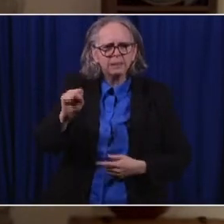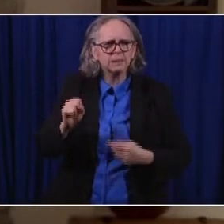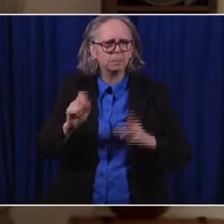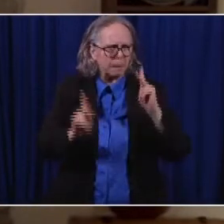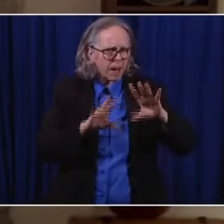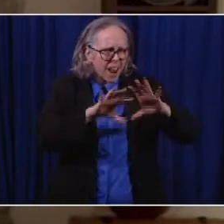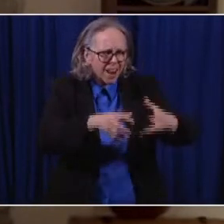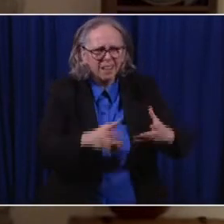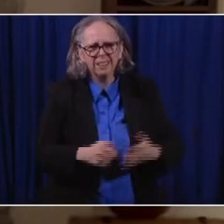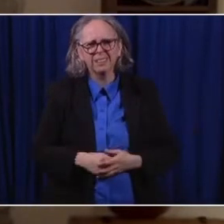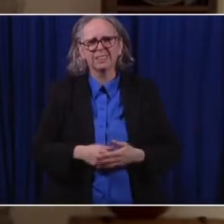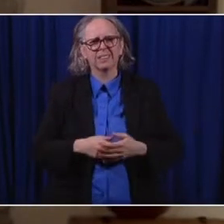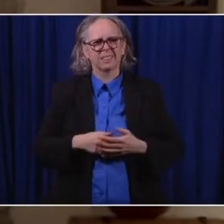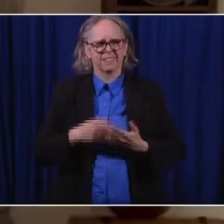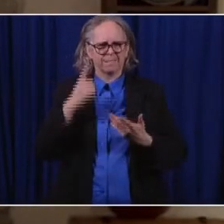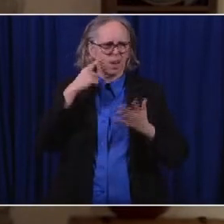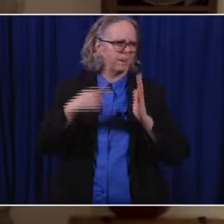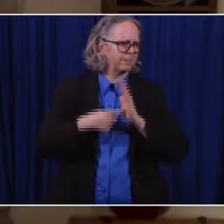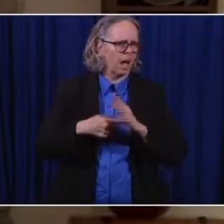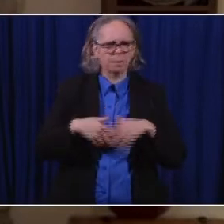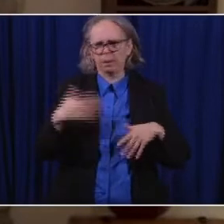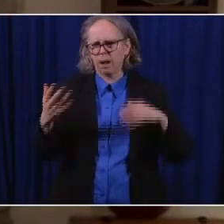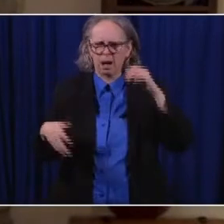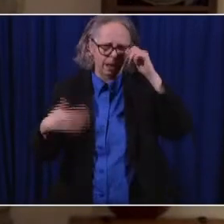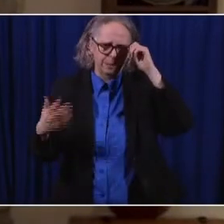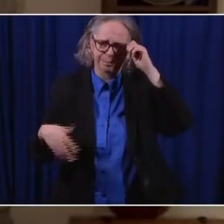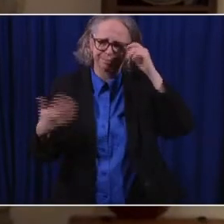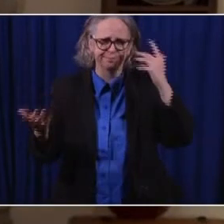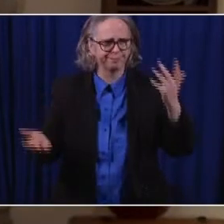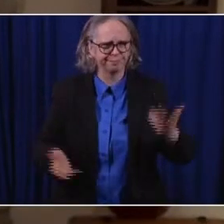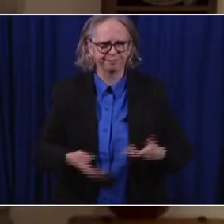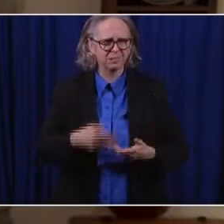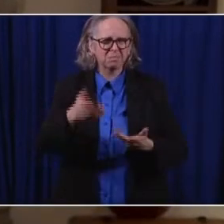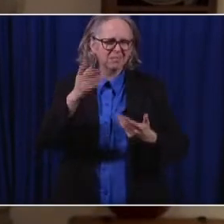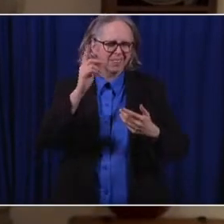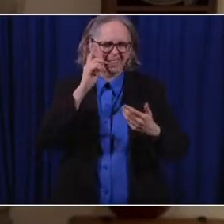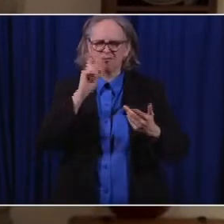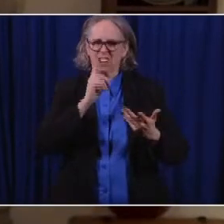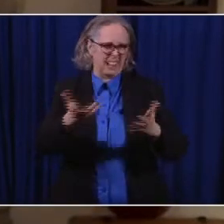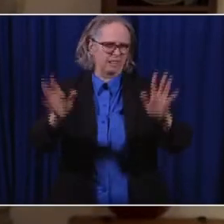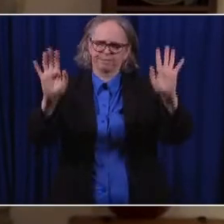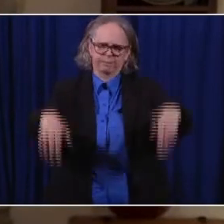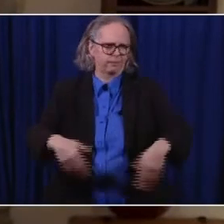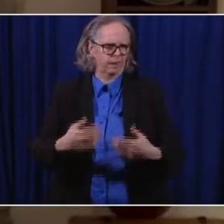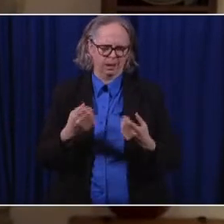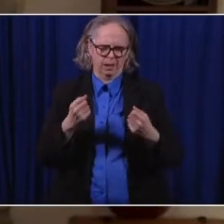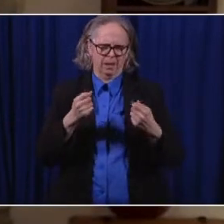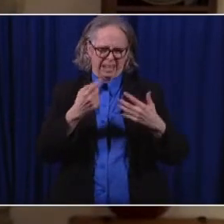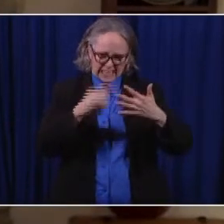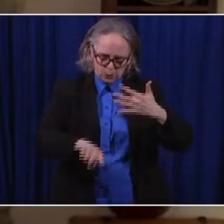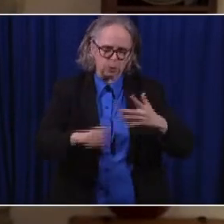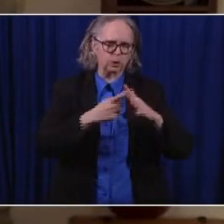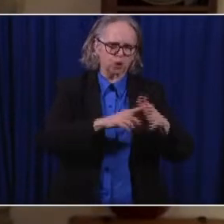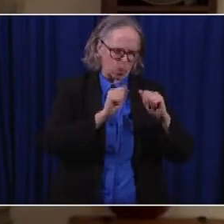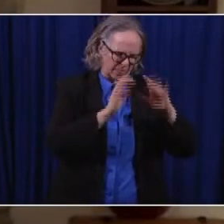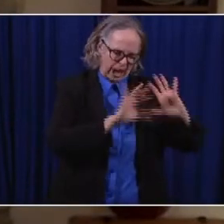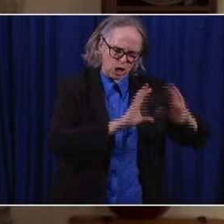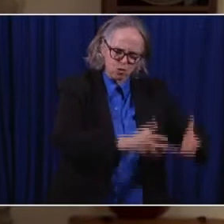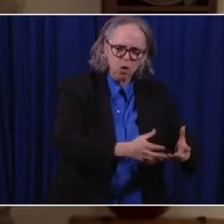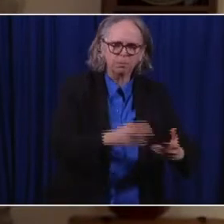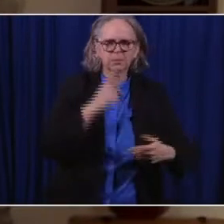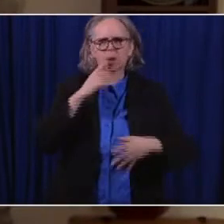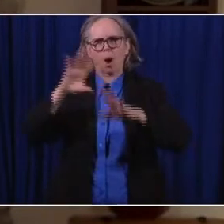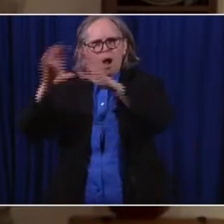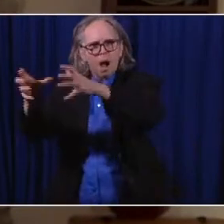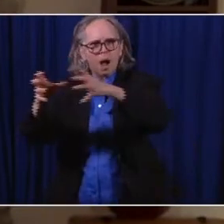local health departments unless they're attached to another, to a other medical facility. Bruce,